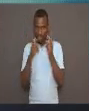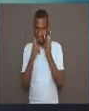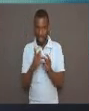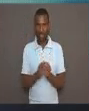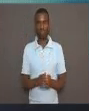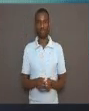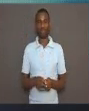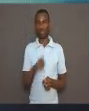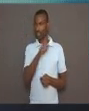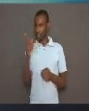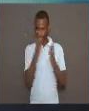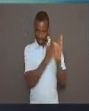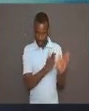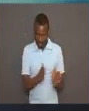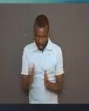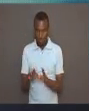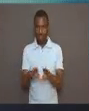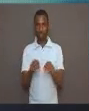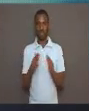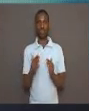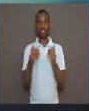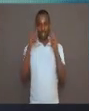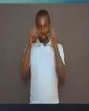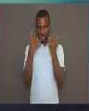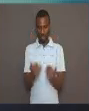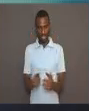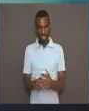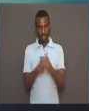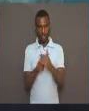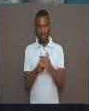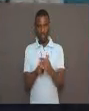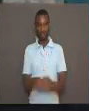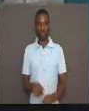If you are ready, students, let us begin.